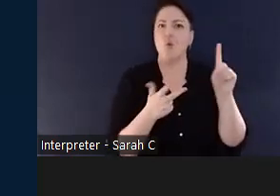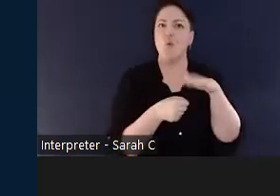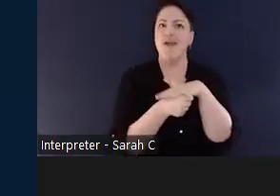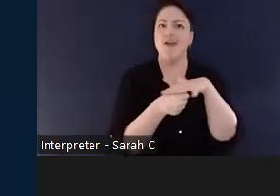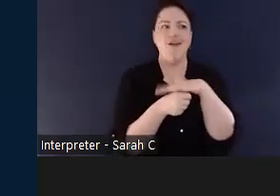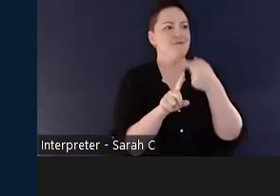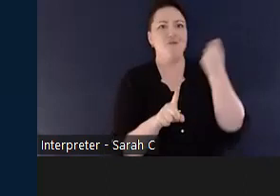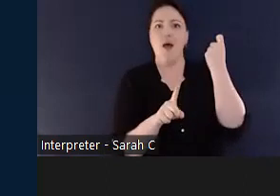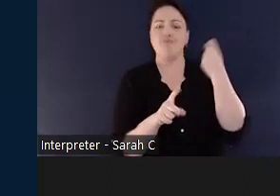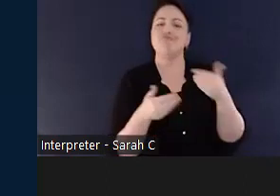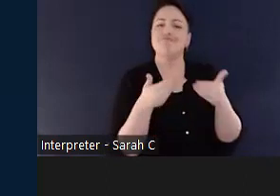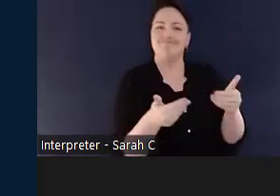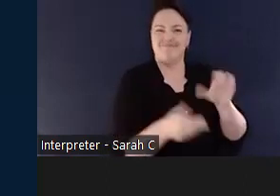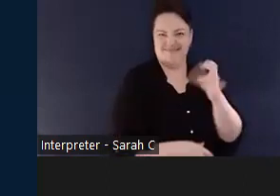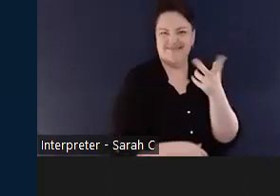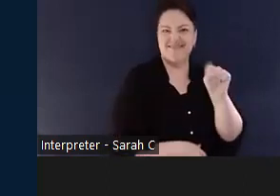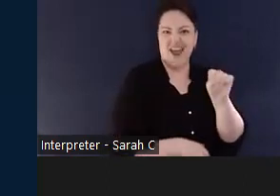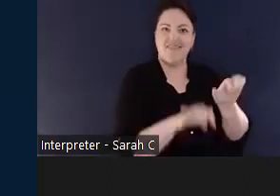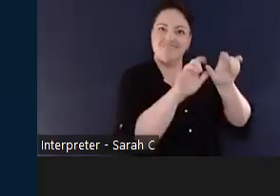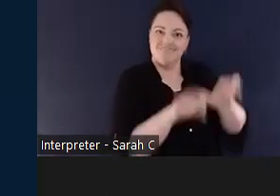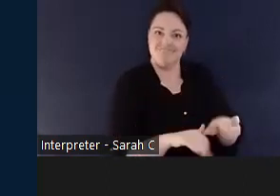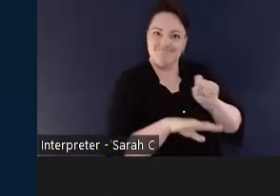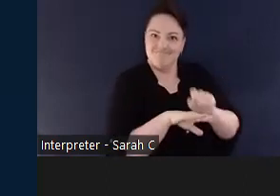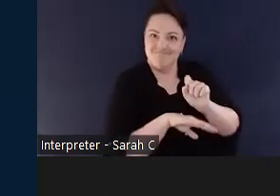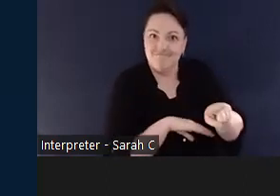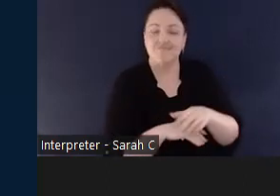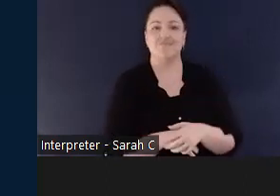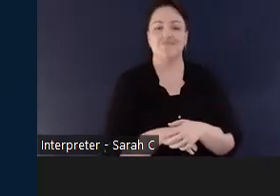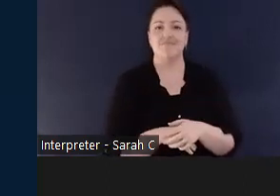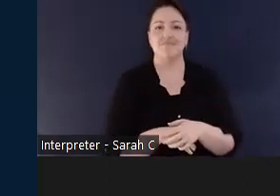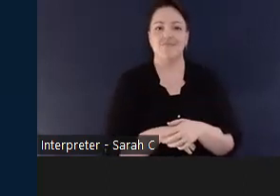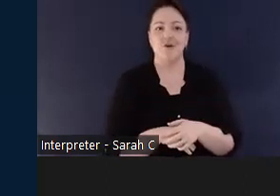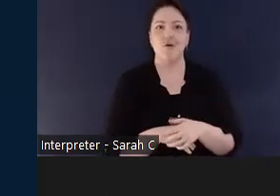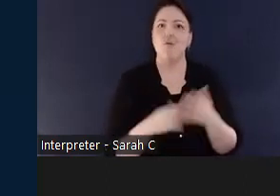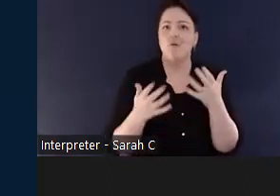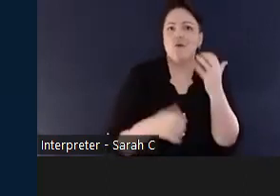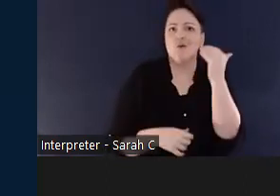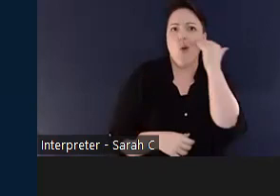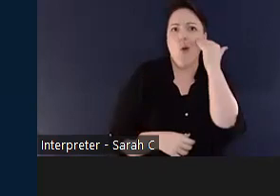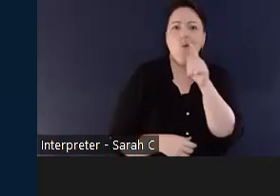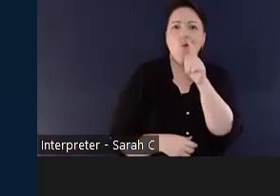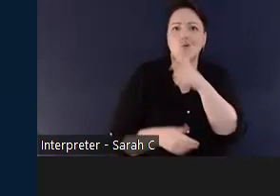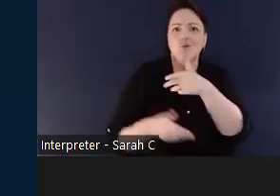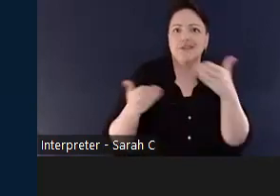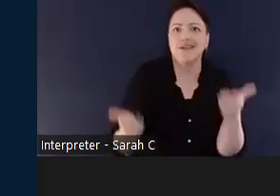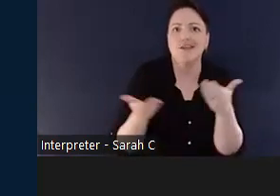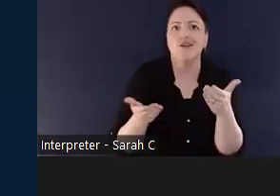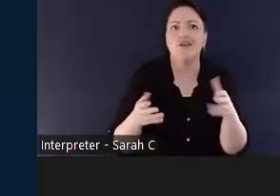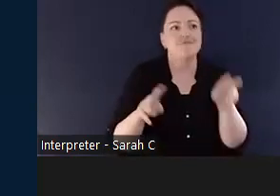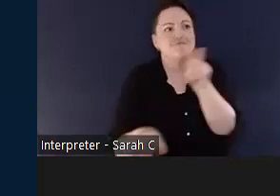from. This will help us understand who's in the room and also that this feature is working for you.